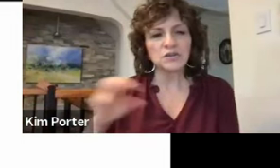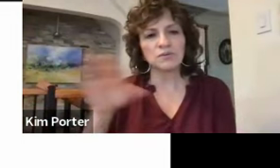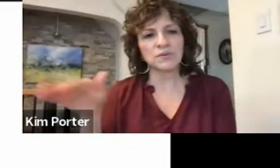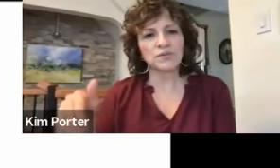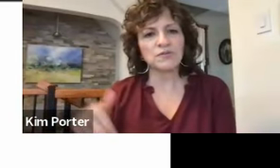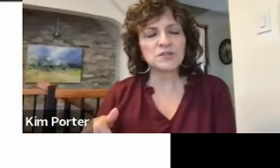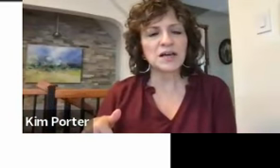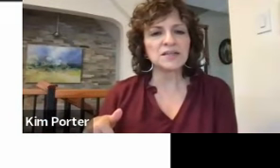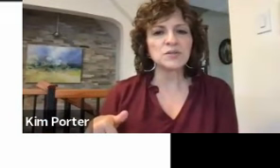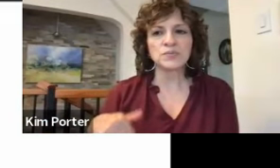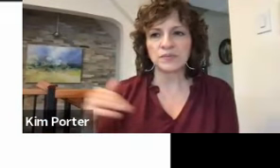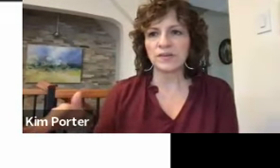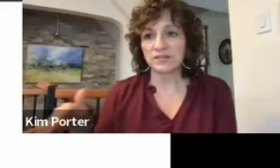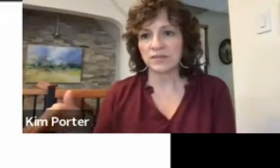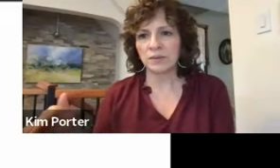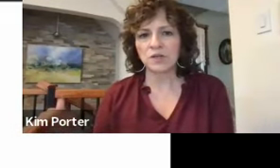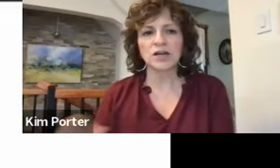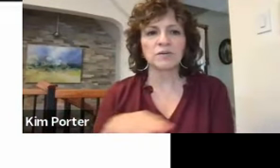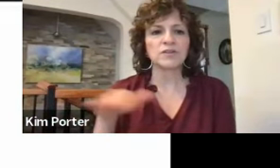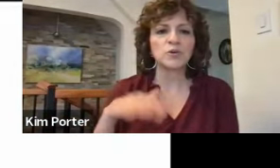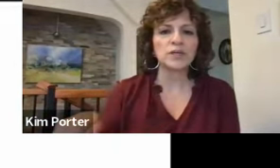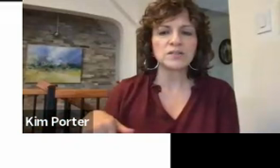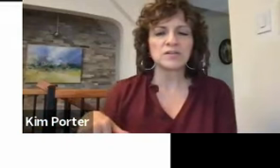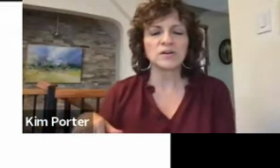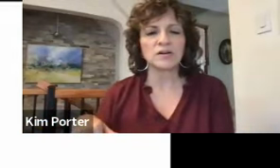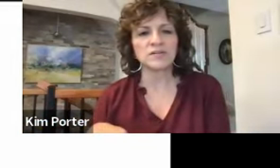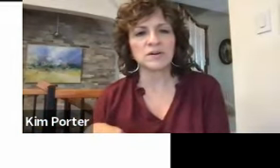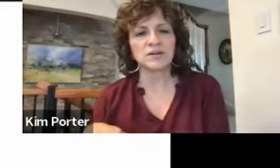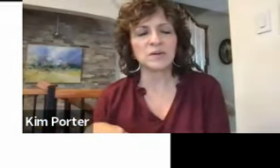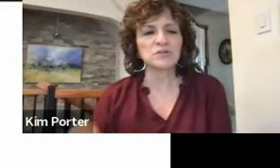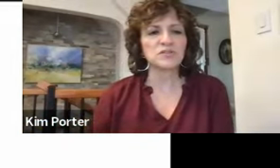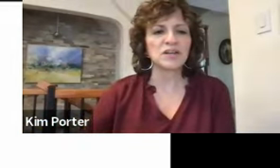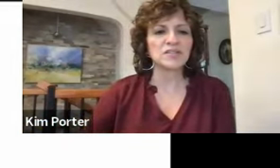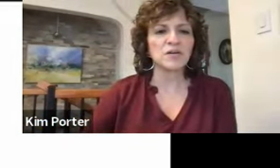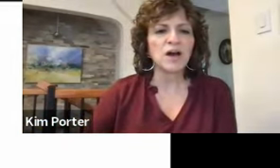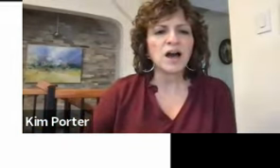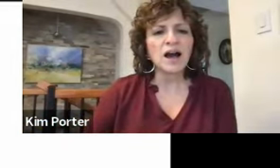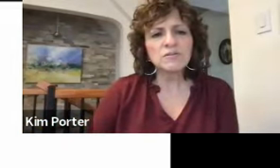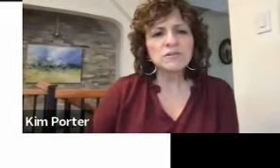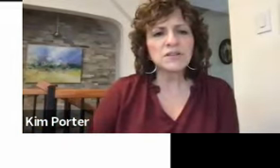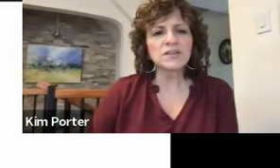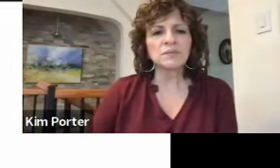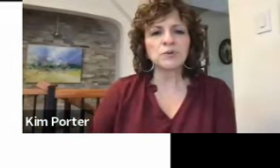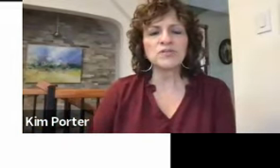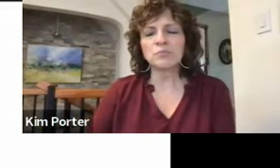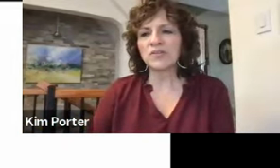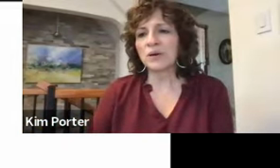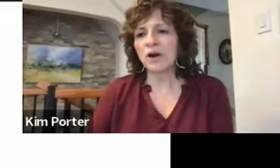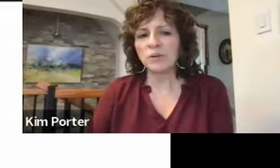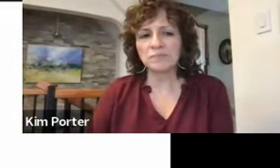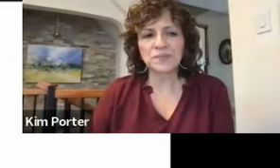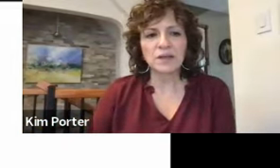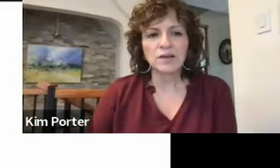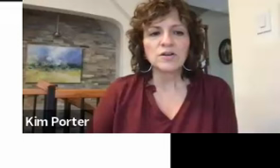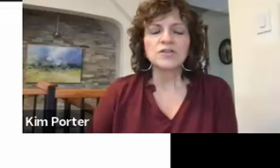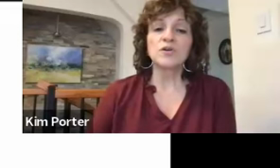reflection. So the first line is them talking, right? The green is a young person talking. So I don't really think that weed is my